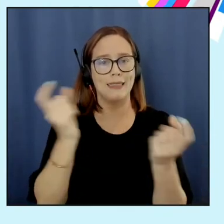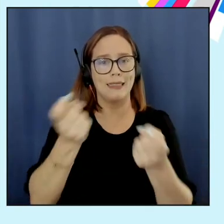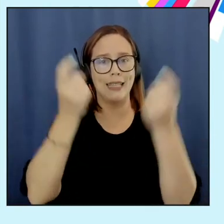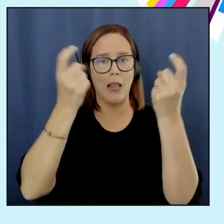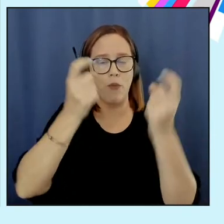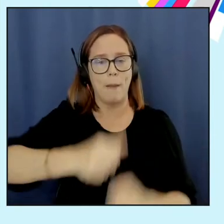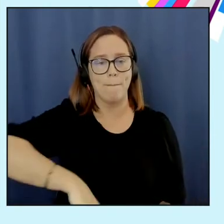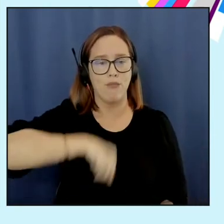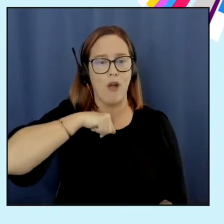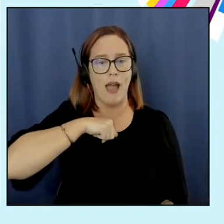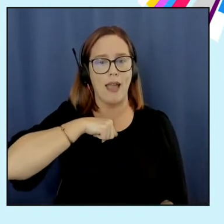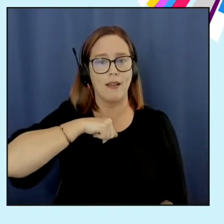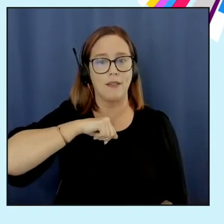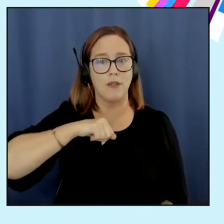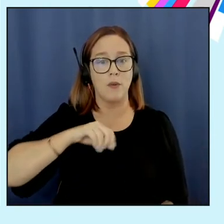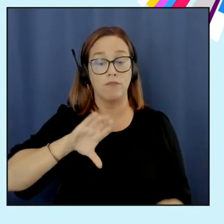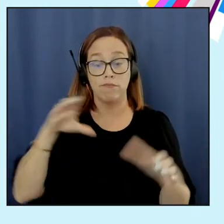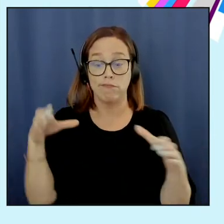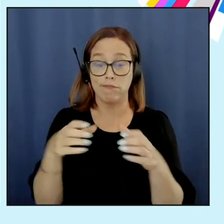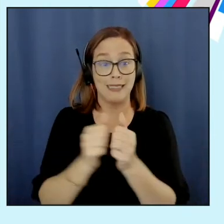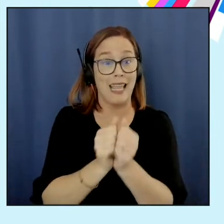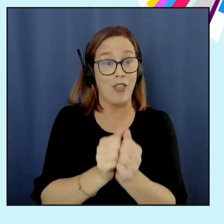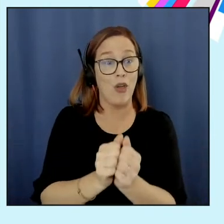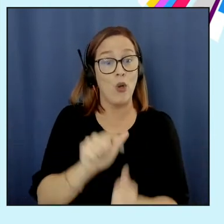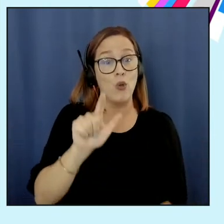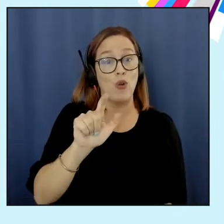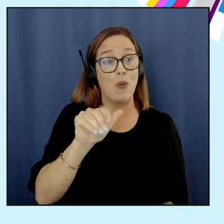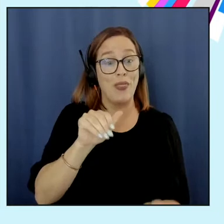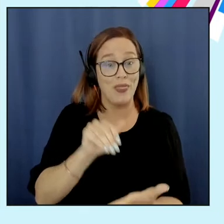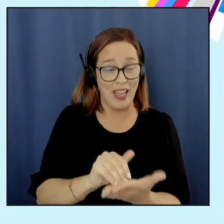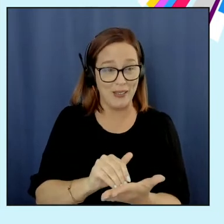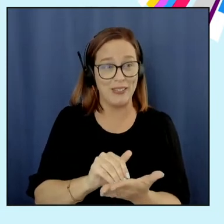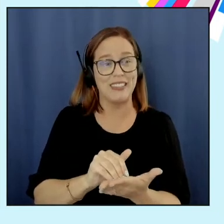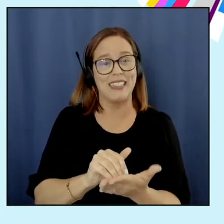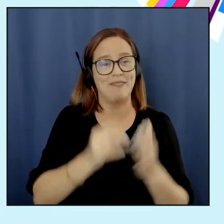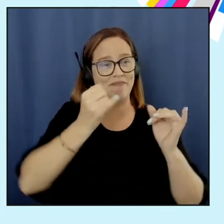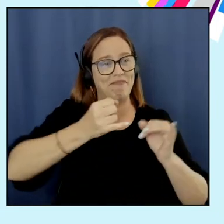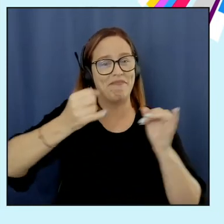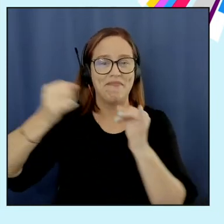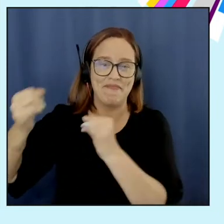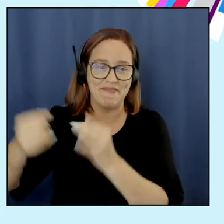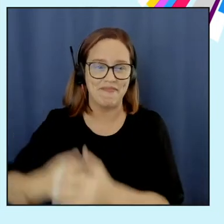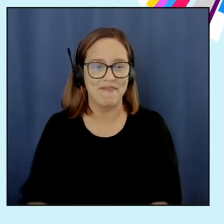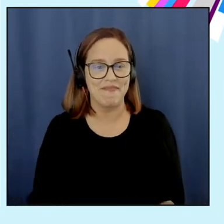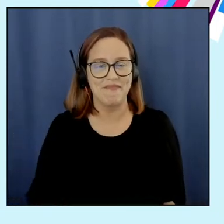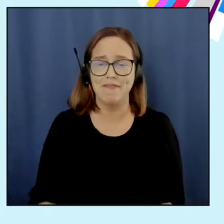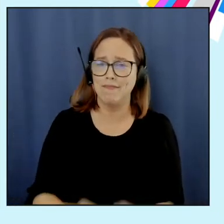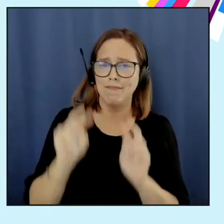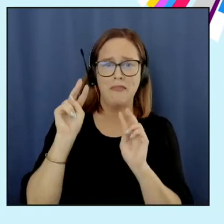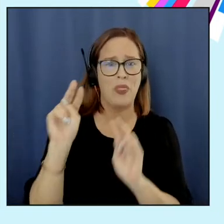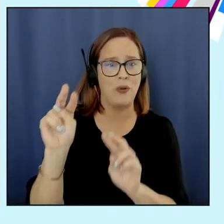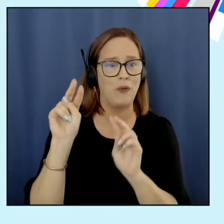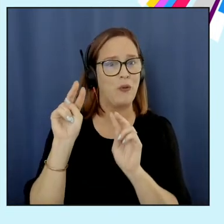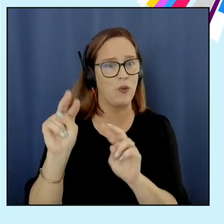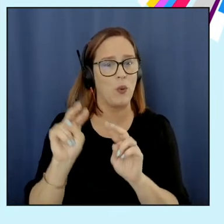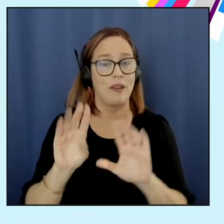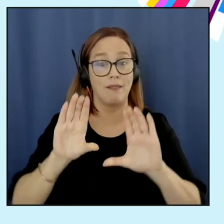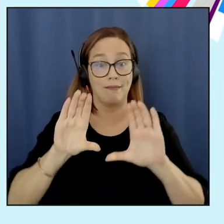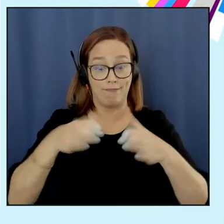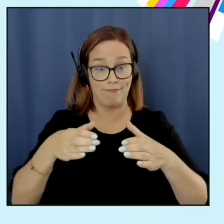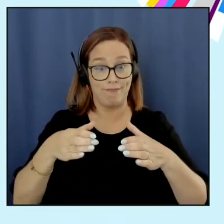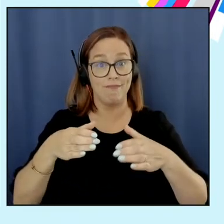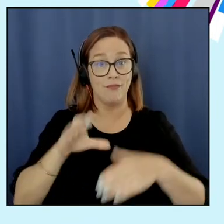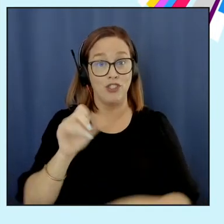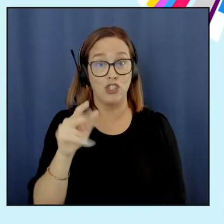alongside 21,500 individuals. We look forward as a chapter in June 25th